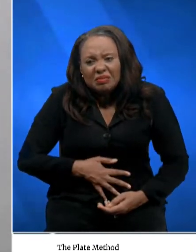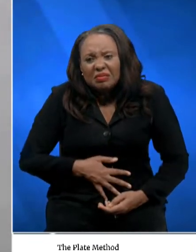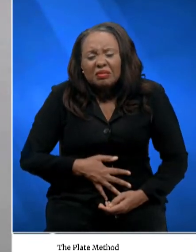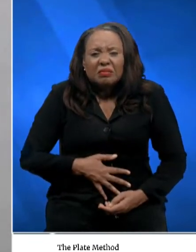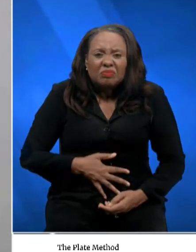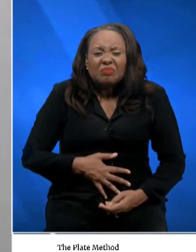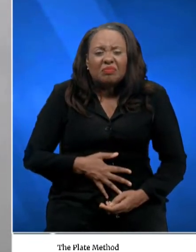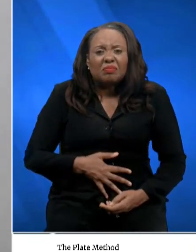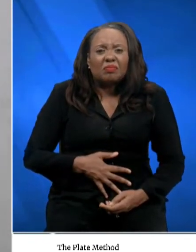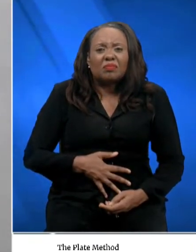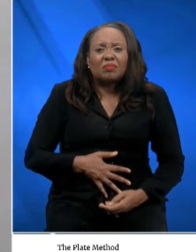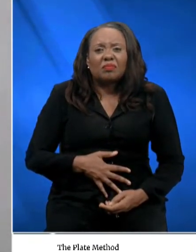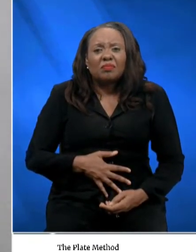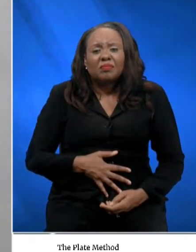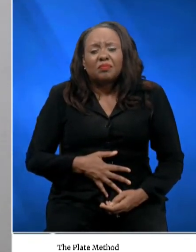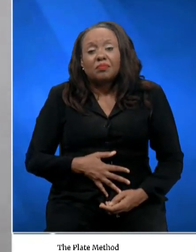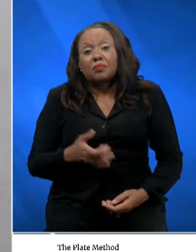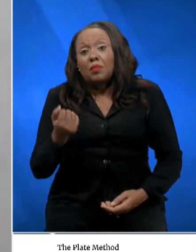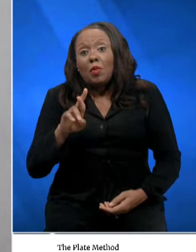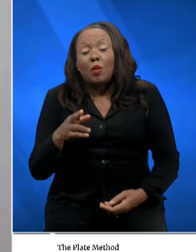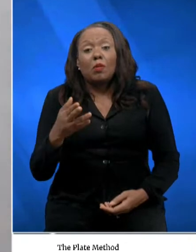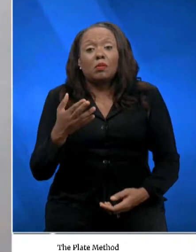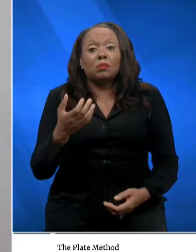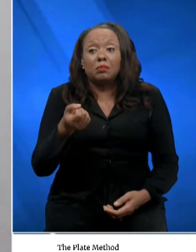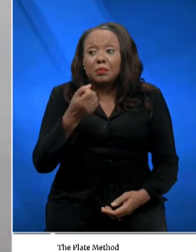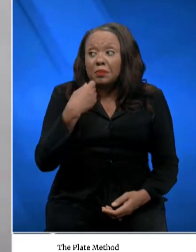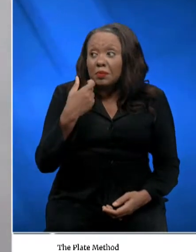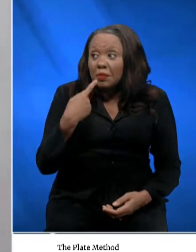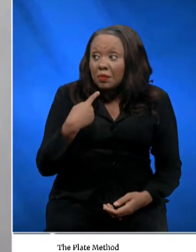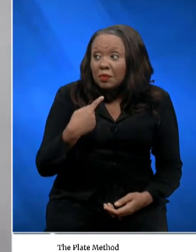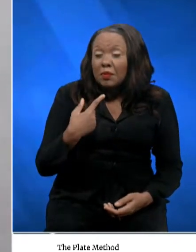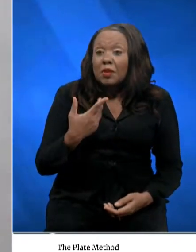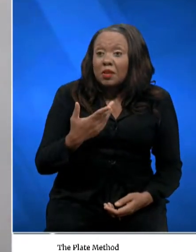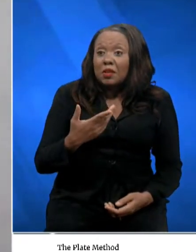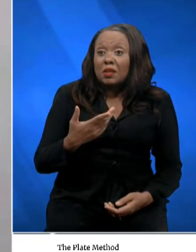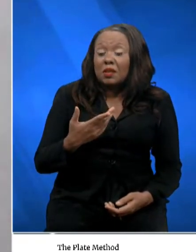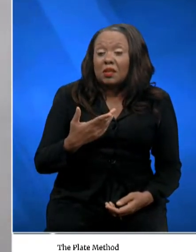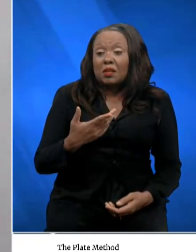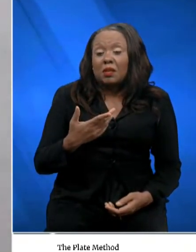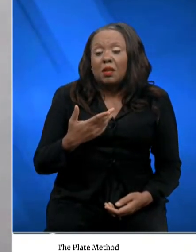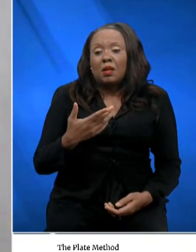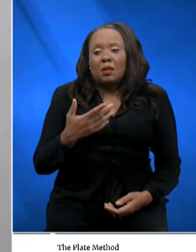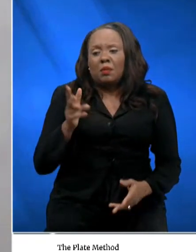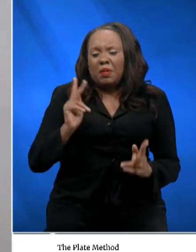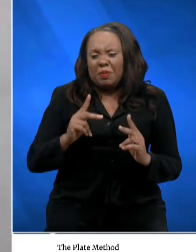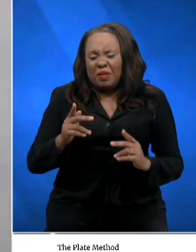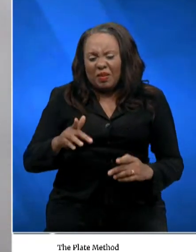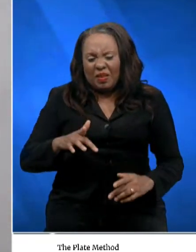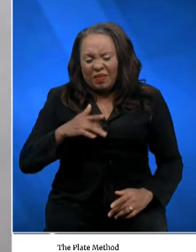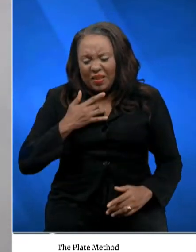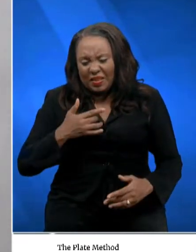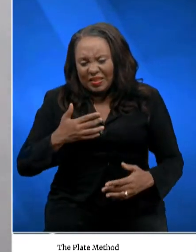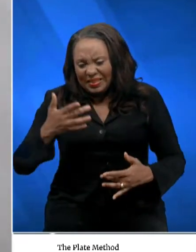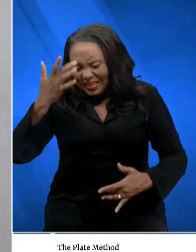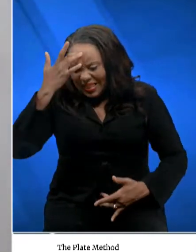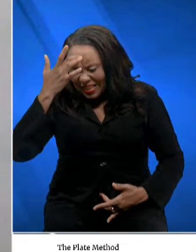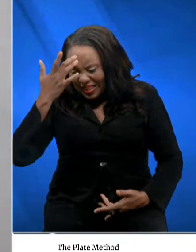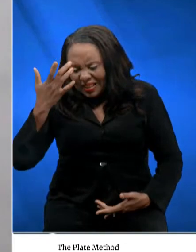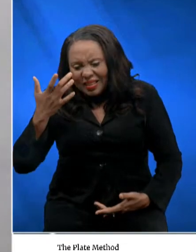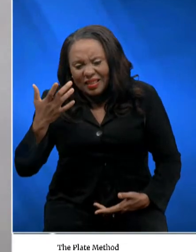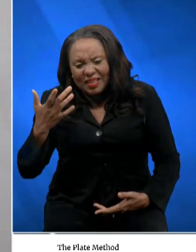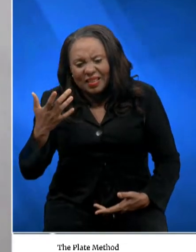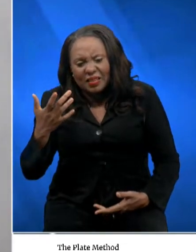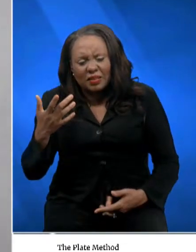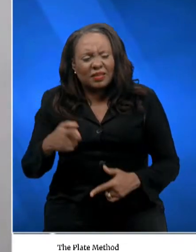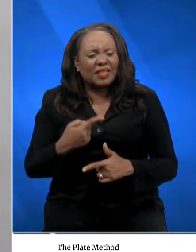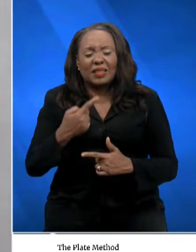actually, they may take the tablets, and then if they're not informed that these things can happen, then they're less likely to be